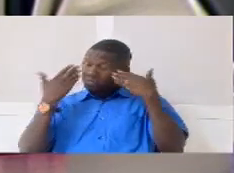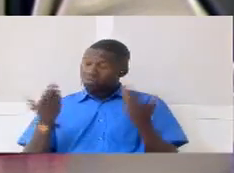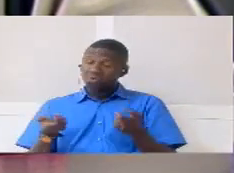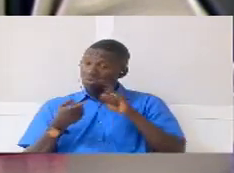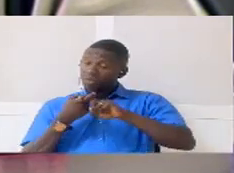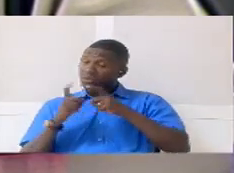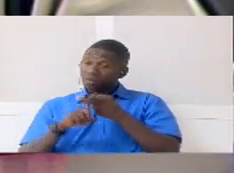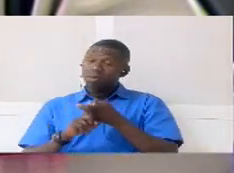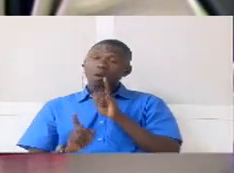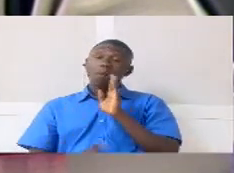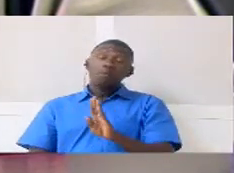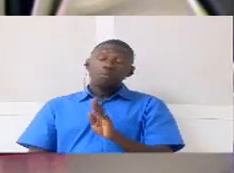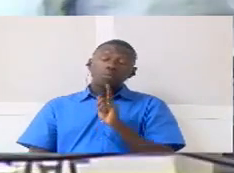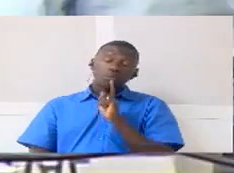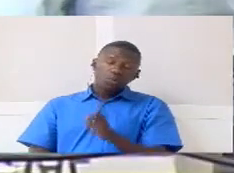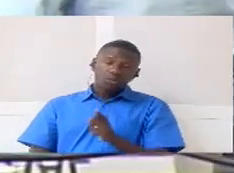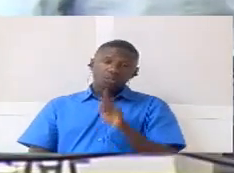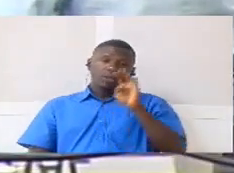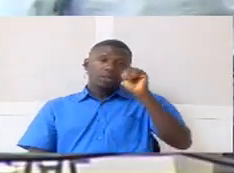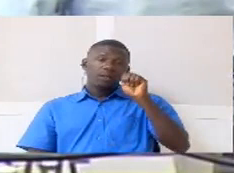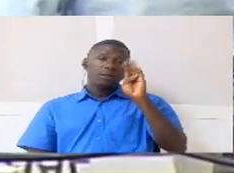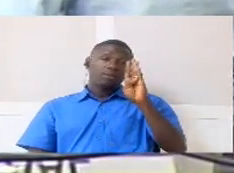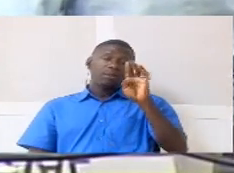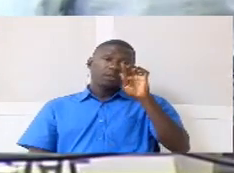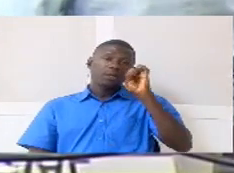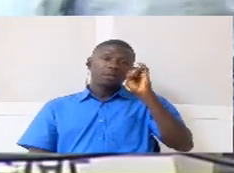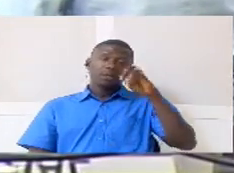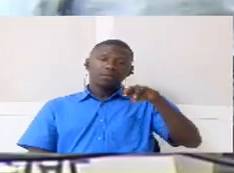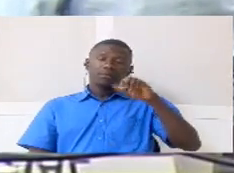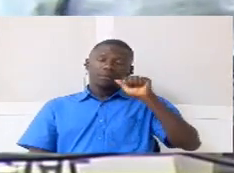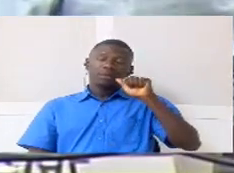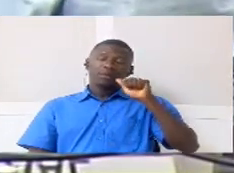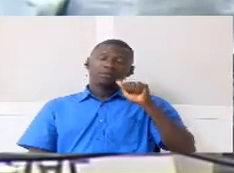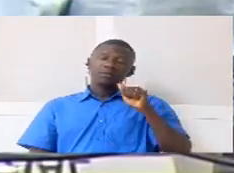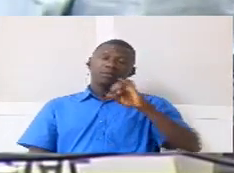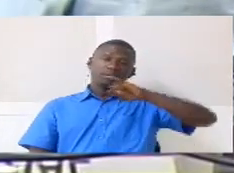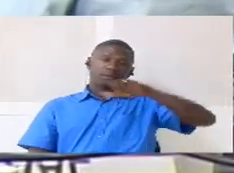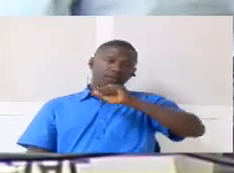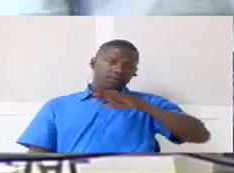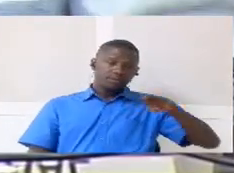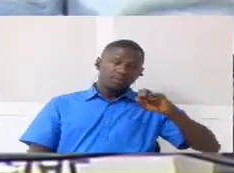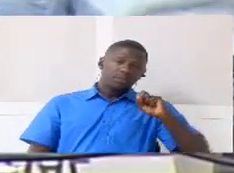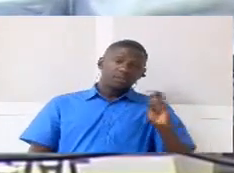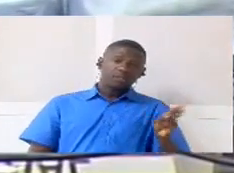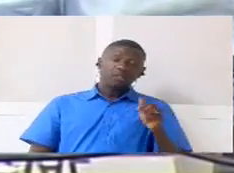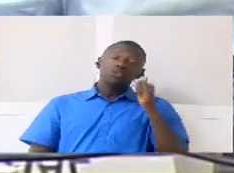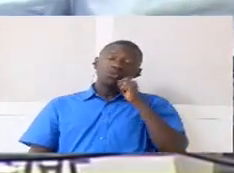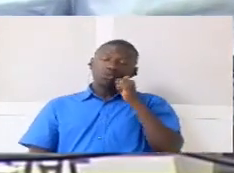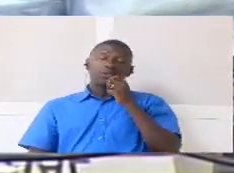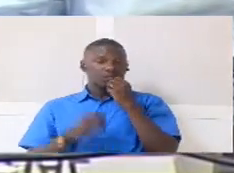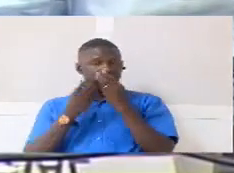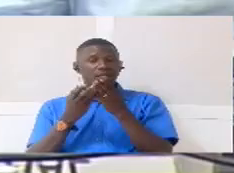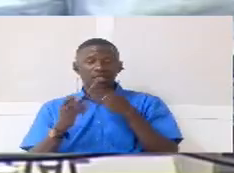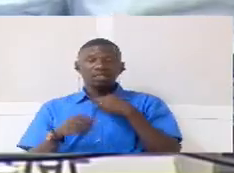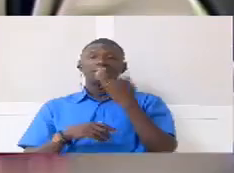family. And what did you understand him to mean when he said that he was from the royal family? Nukate buta royal family le